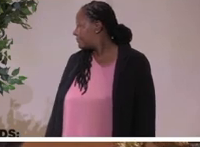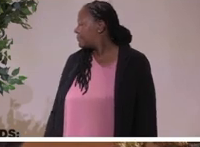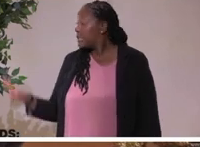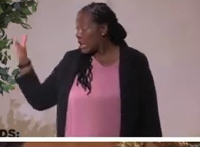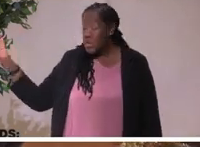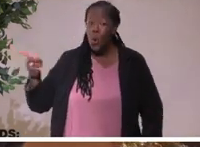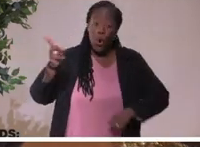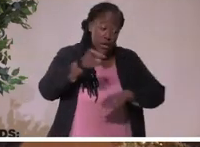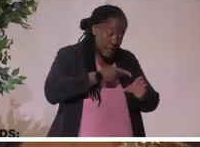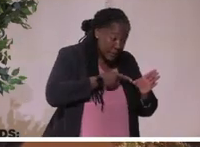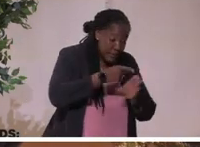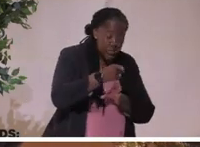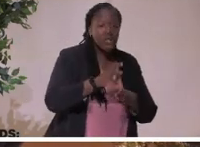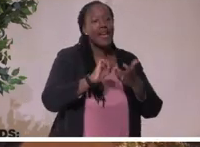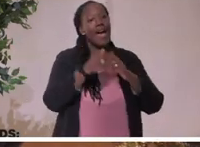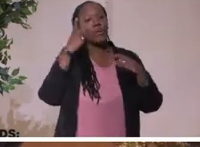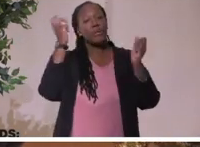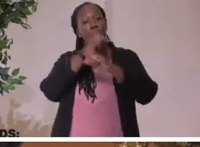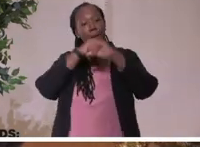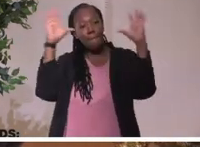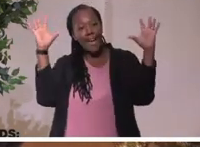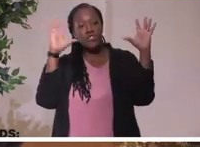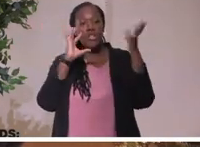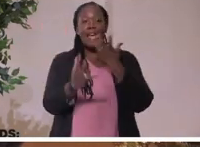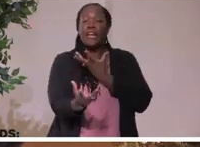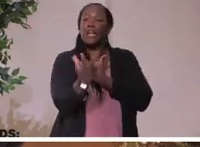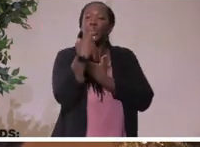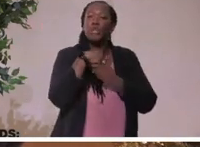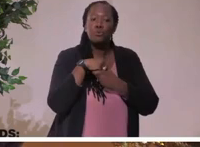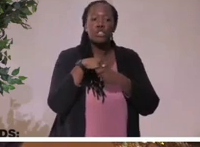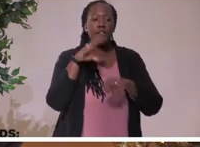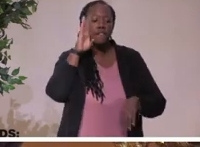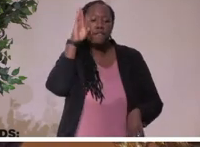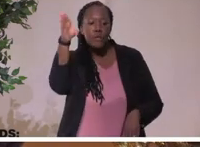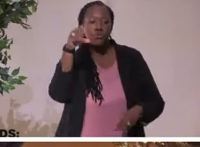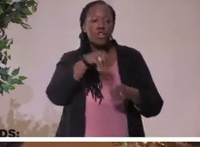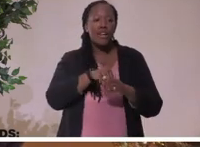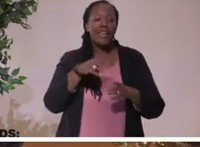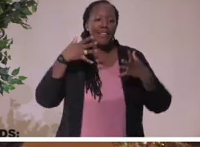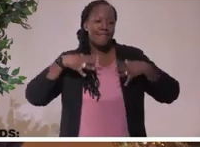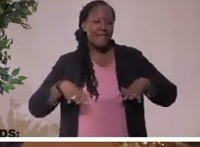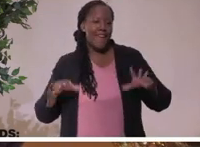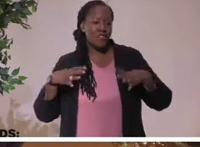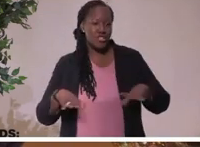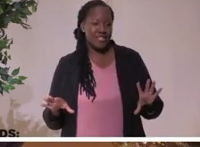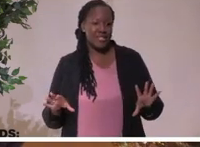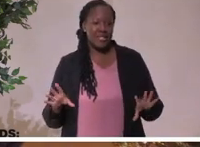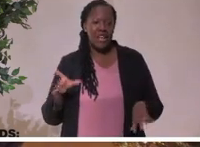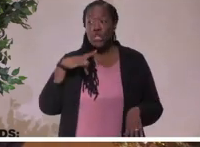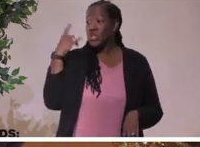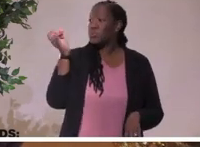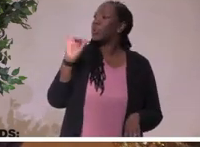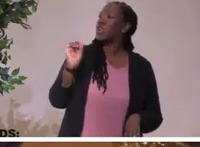In your specialty field, how do you imagine an inclusive future in fashion to look in the